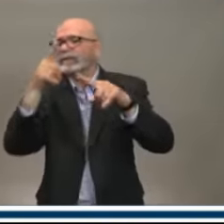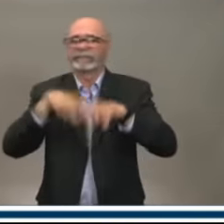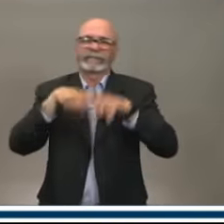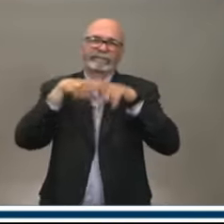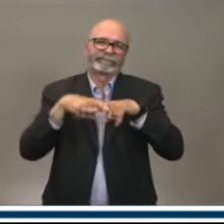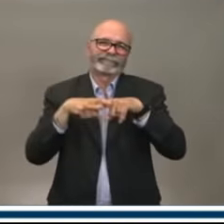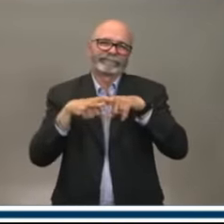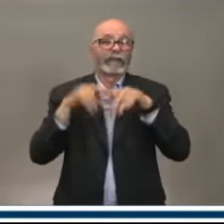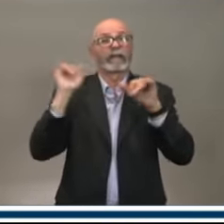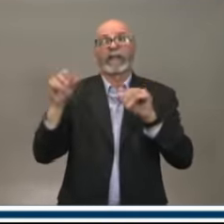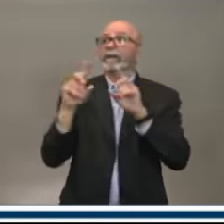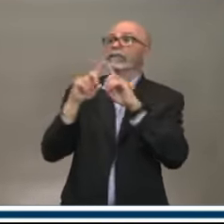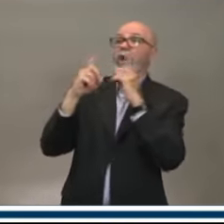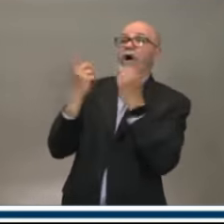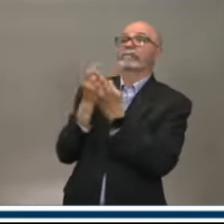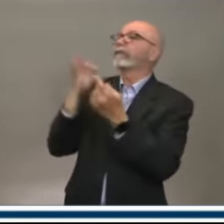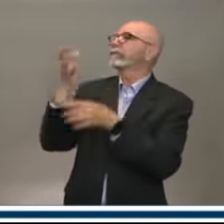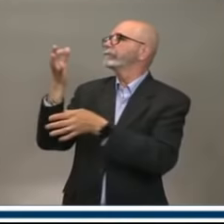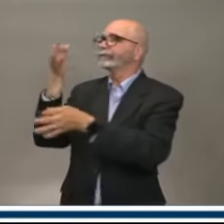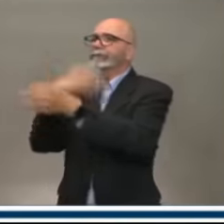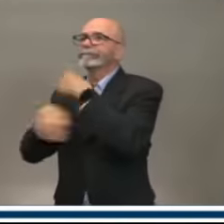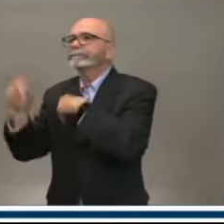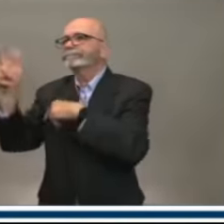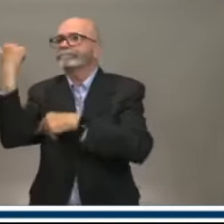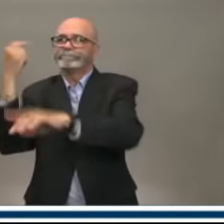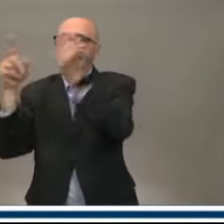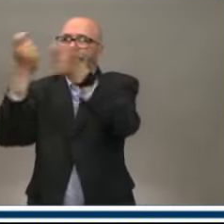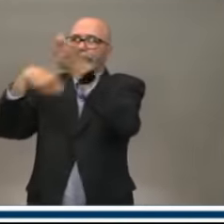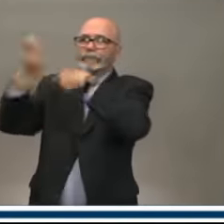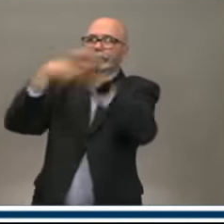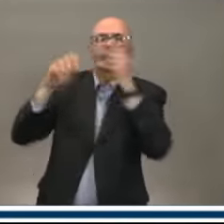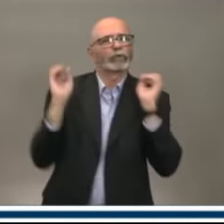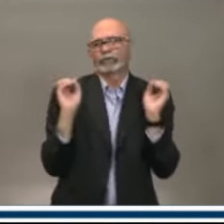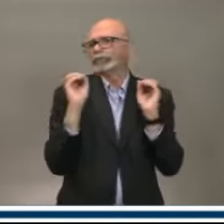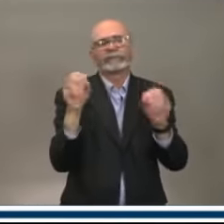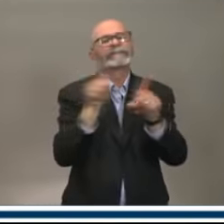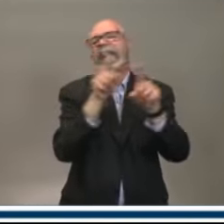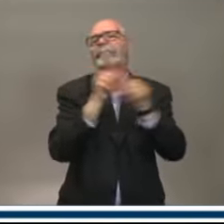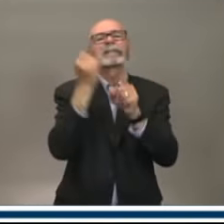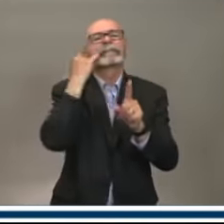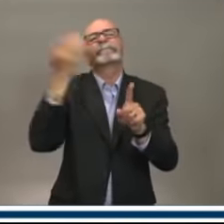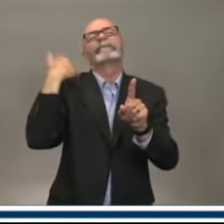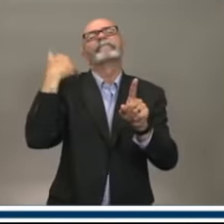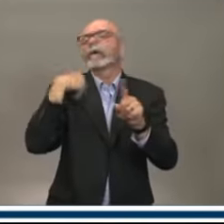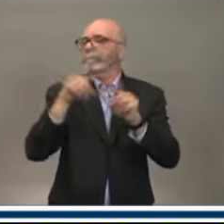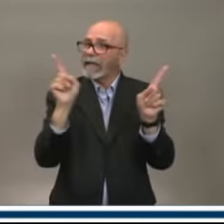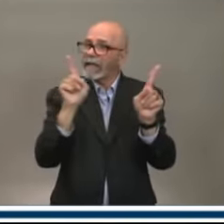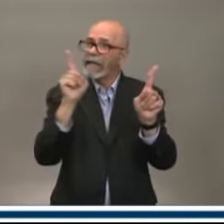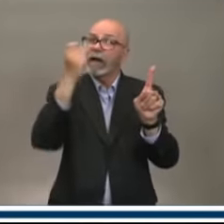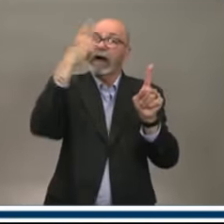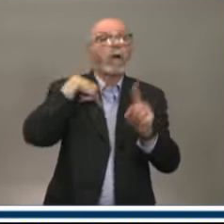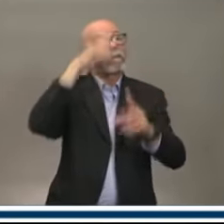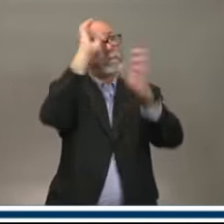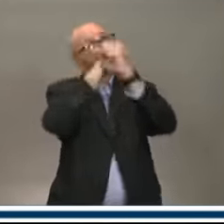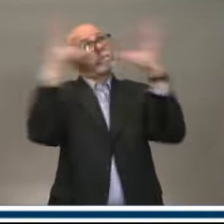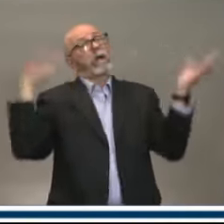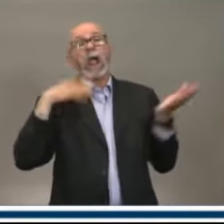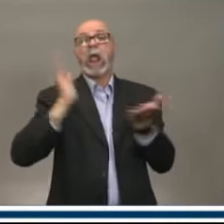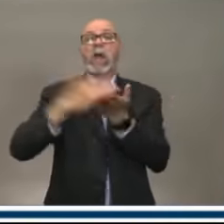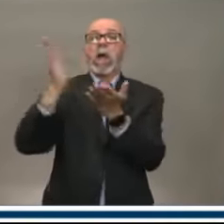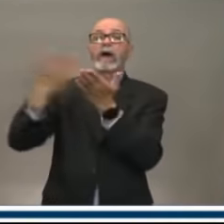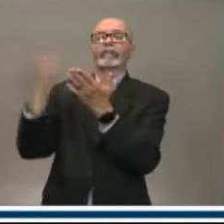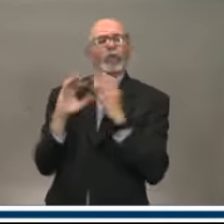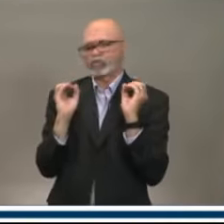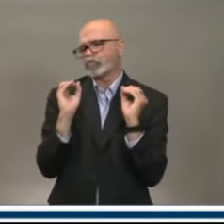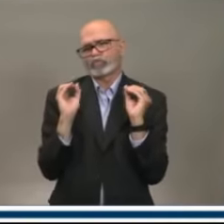replacing people at the rate they were. But no, we are not thinking about laying off anyone. Kyle, do you have a